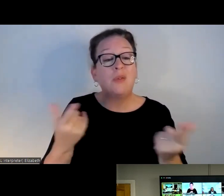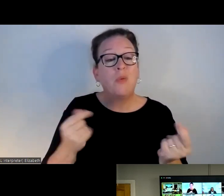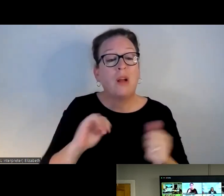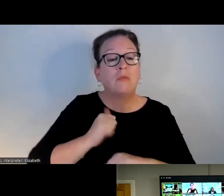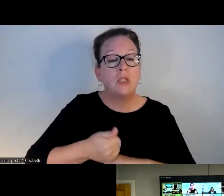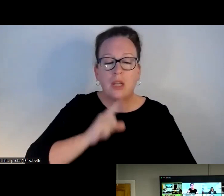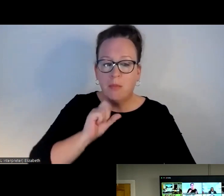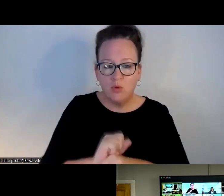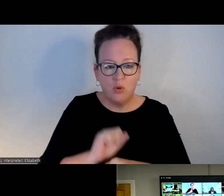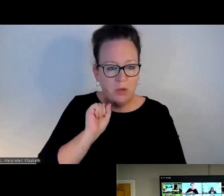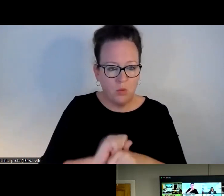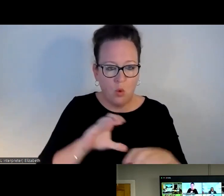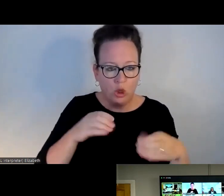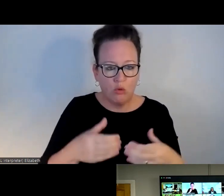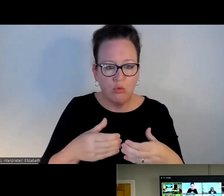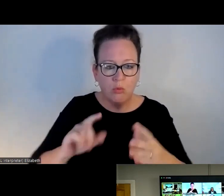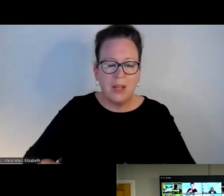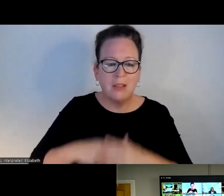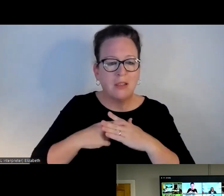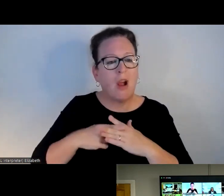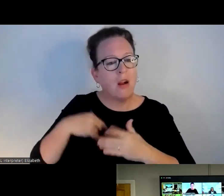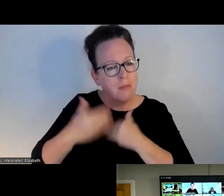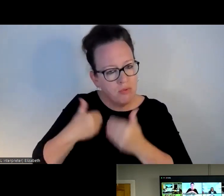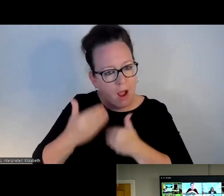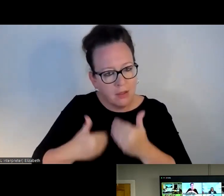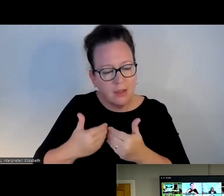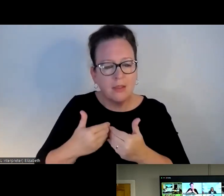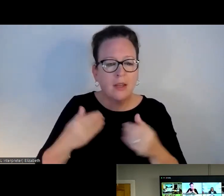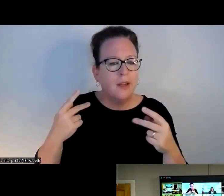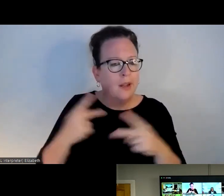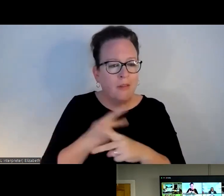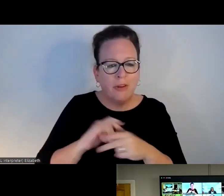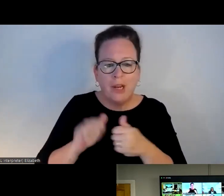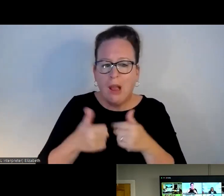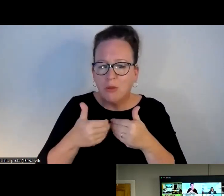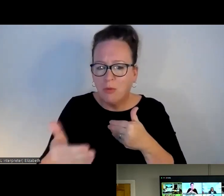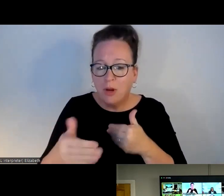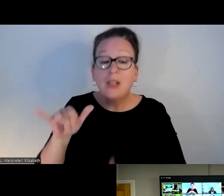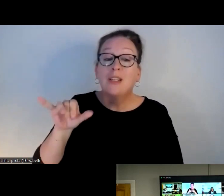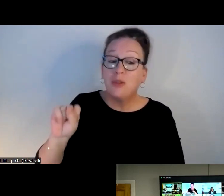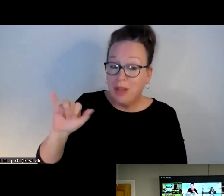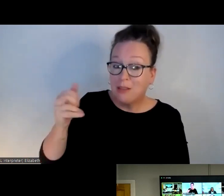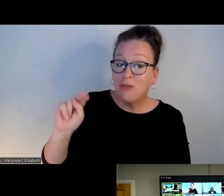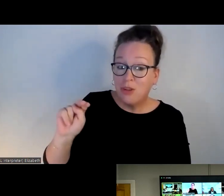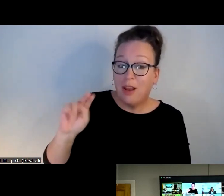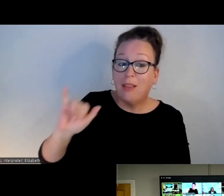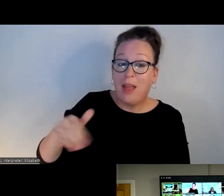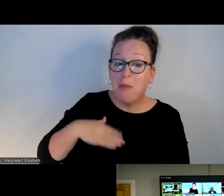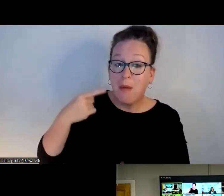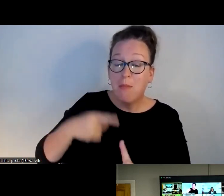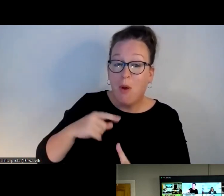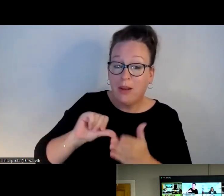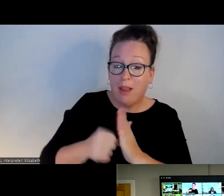group and start laying out some process for how we're going to move forward. So Jen, yeah, I'm reaffirming that point. So not to